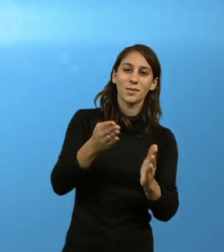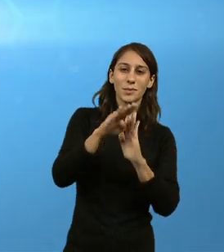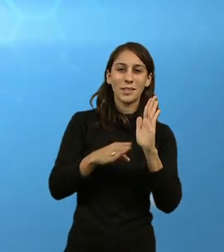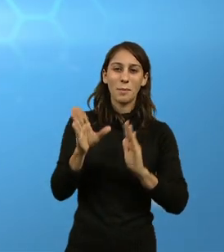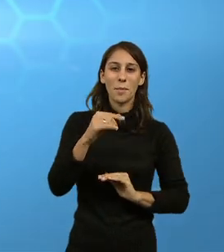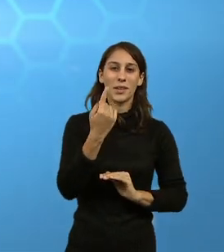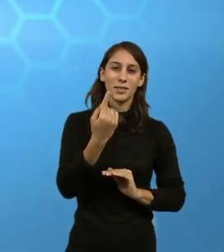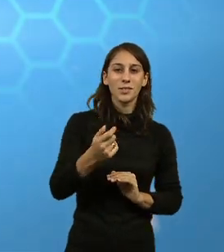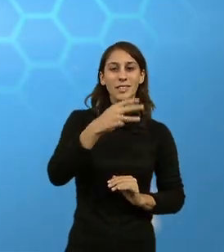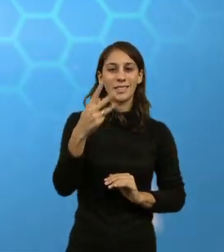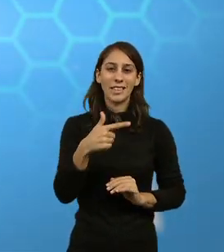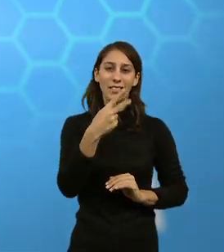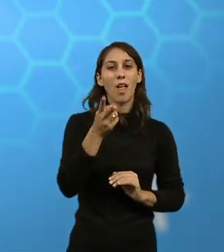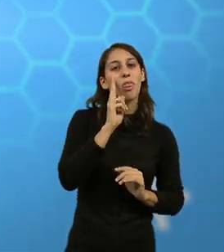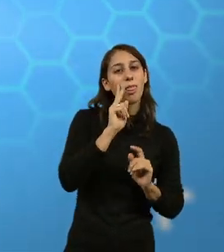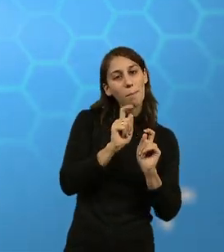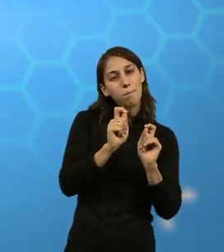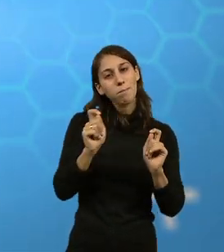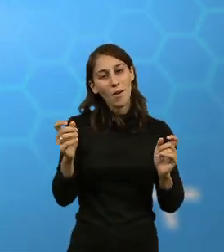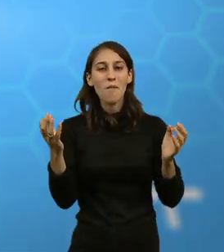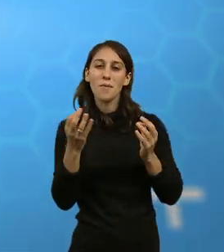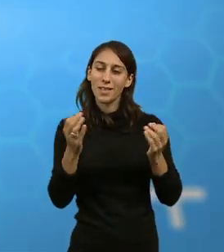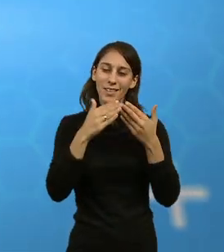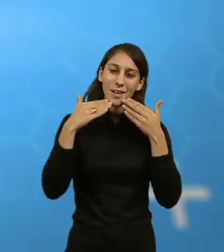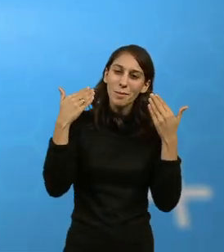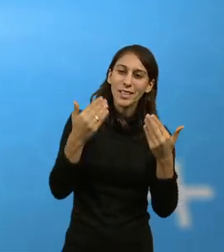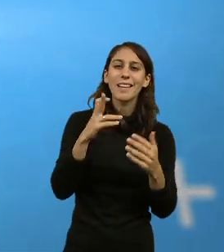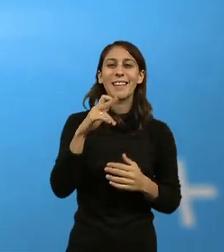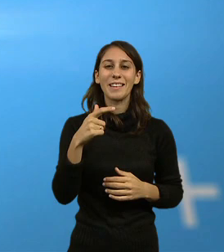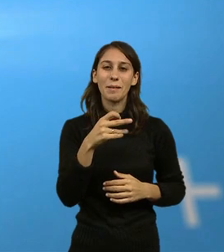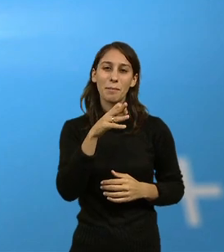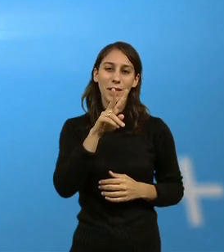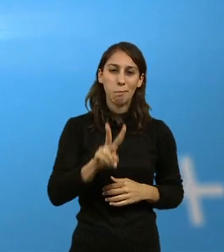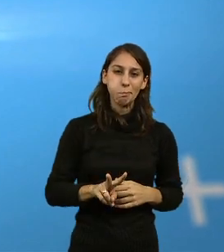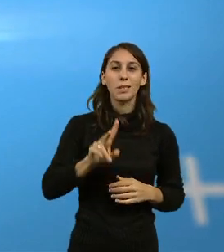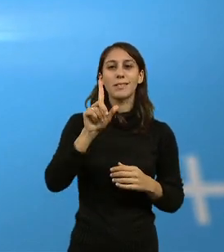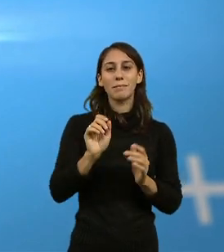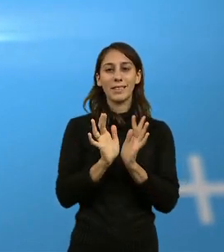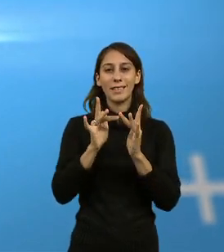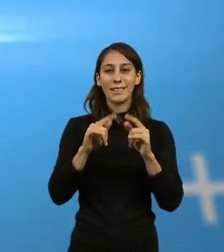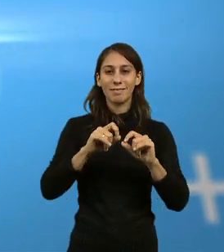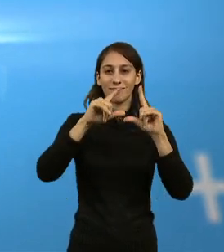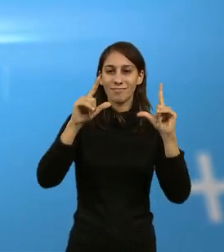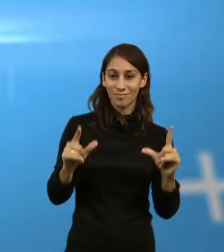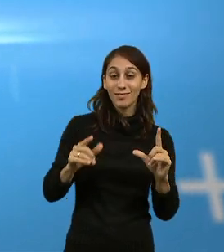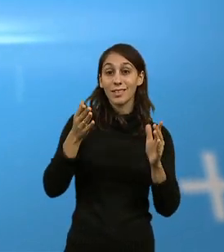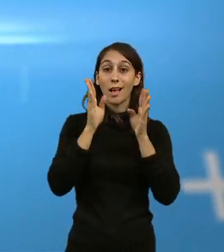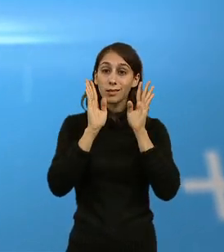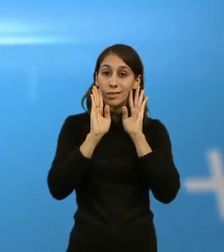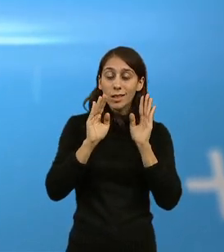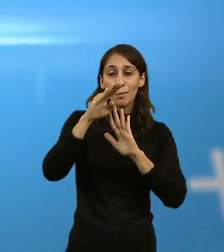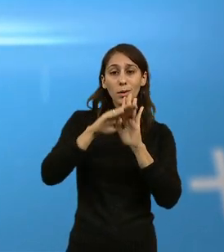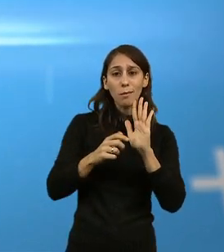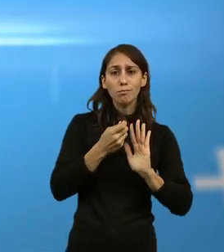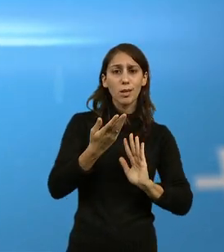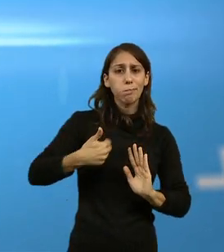Obrigada pela vossa companhia e mais uma edição da Executive TV aqui na RTP2 e RTP Play. Recordamos que podem rever as